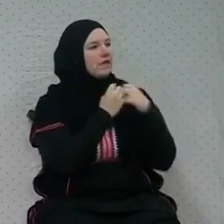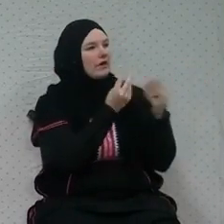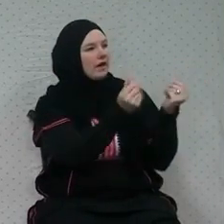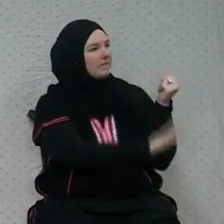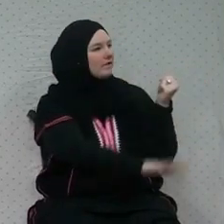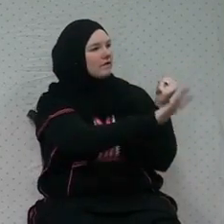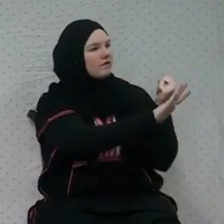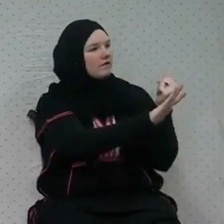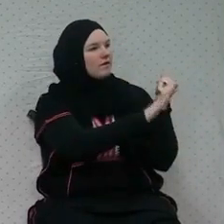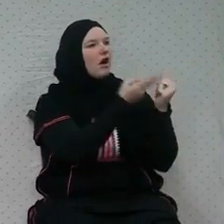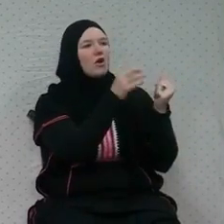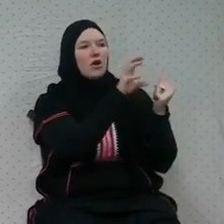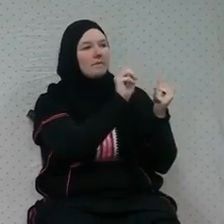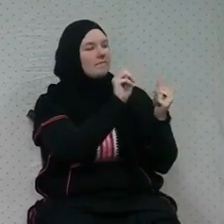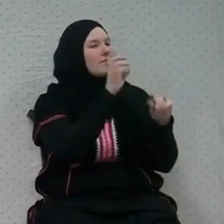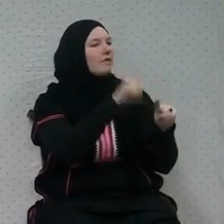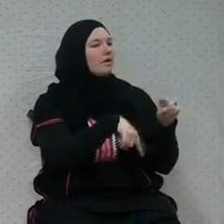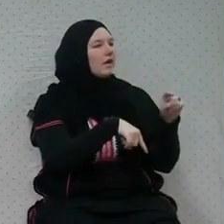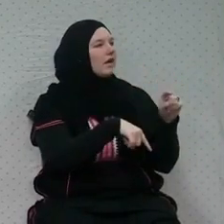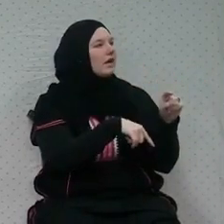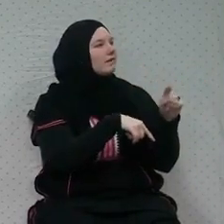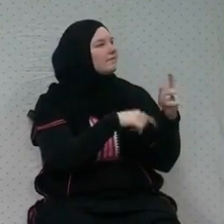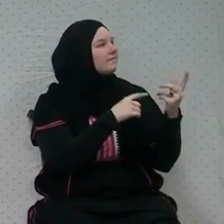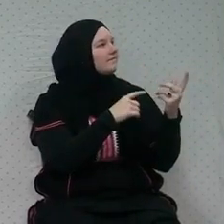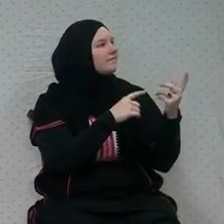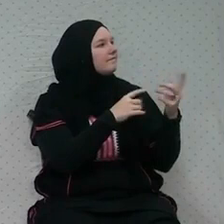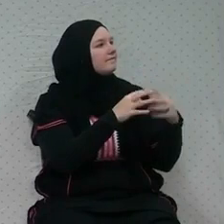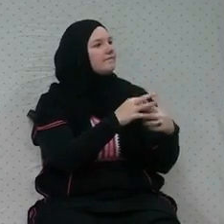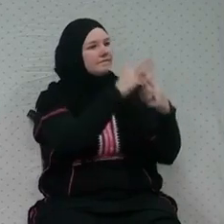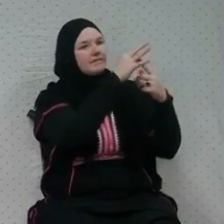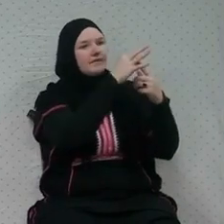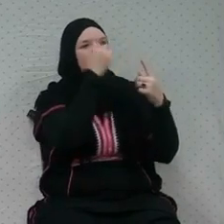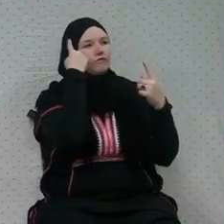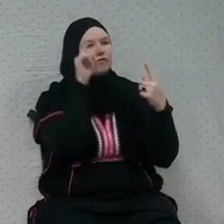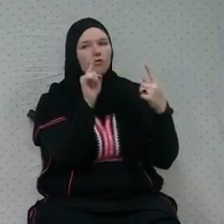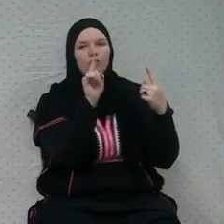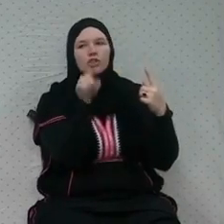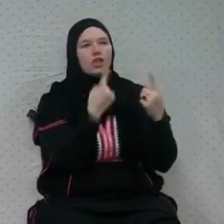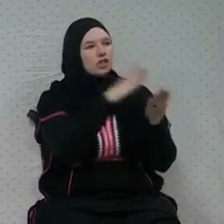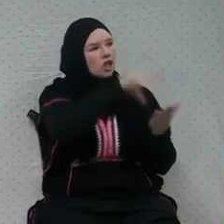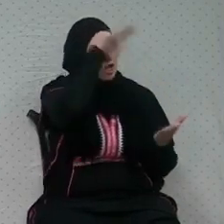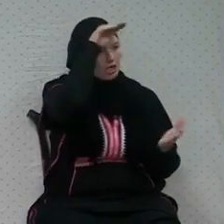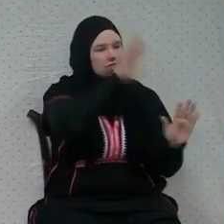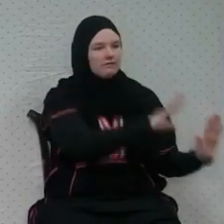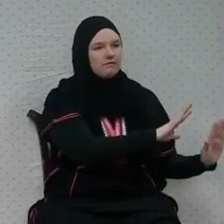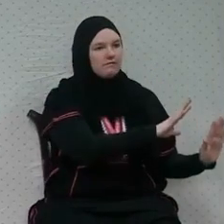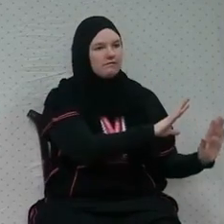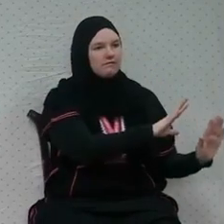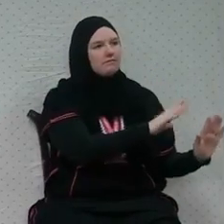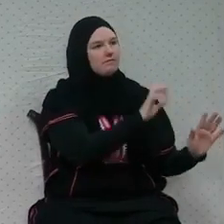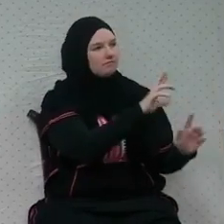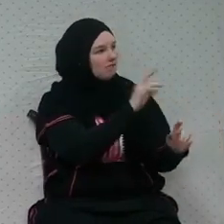Haram Jami'i, which means a place that is exclusive for just learning. We